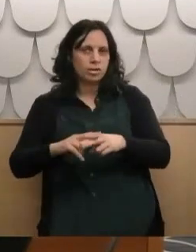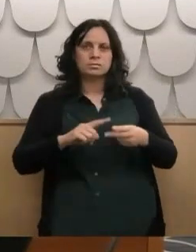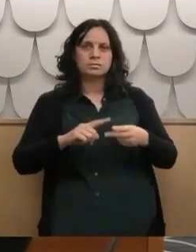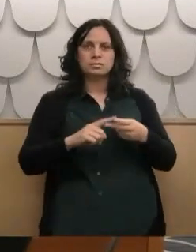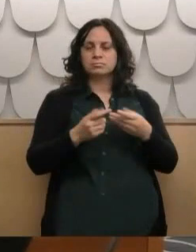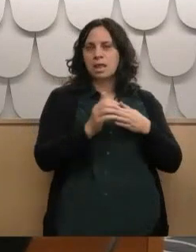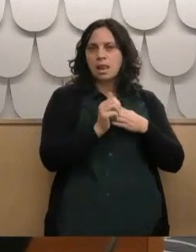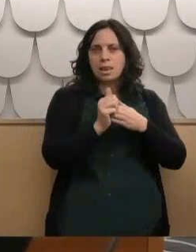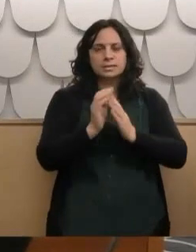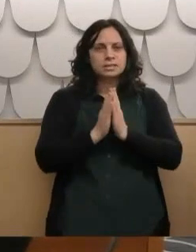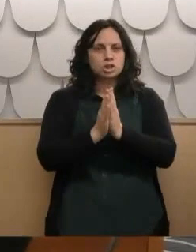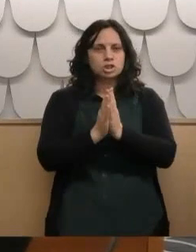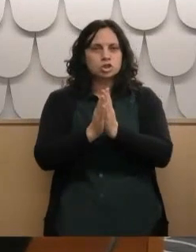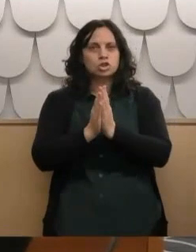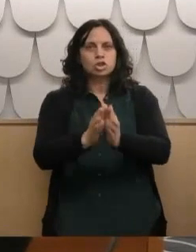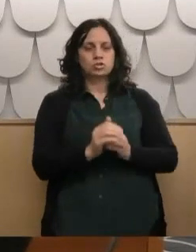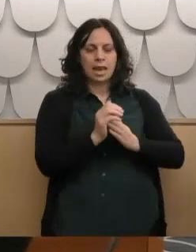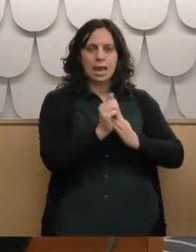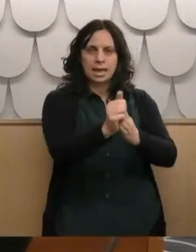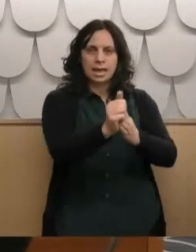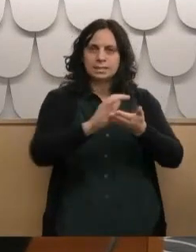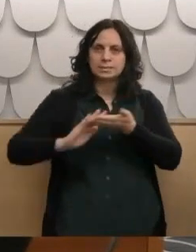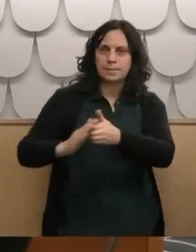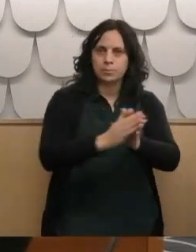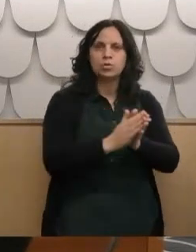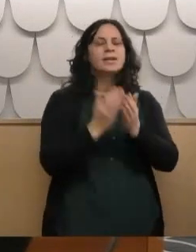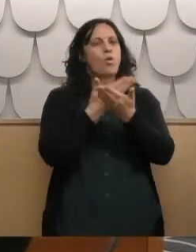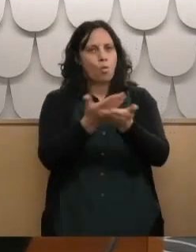church, leaders in our community.